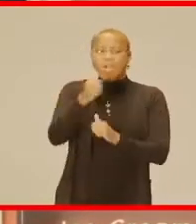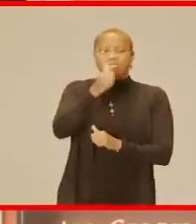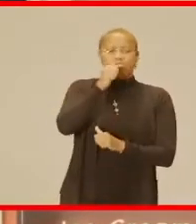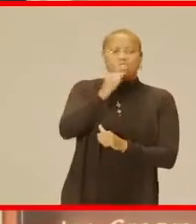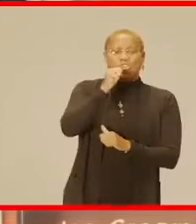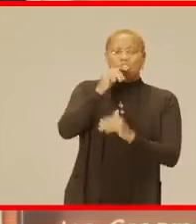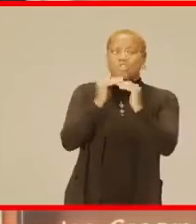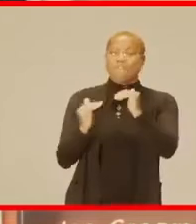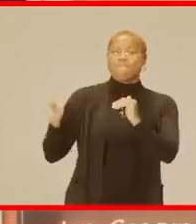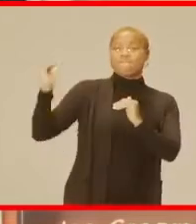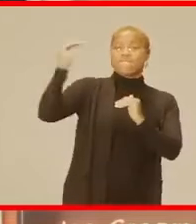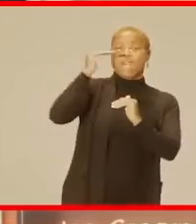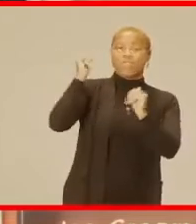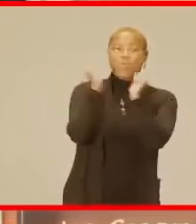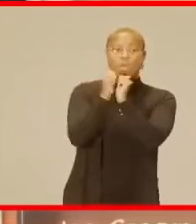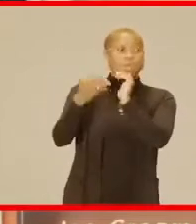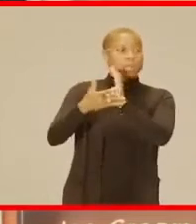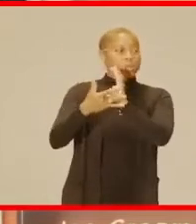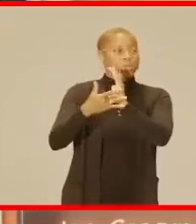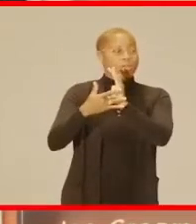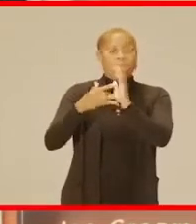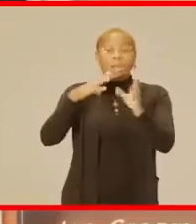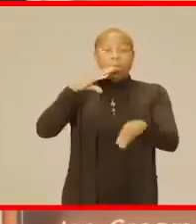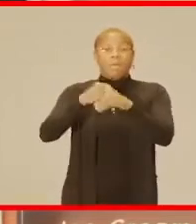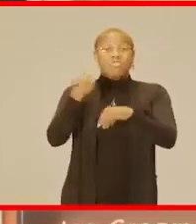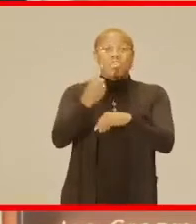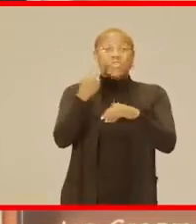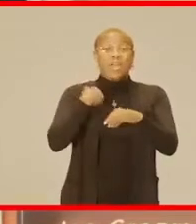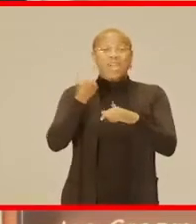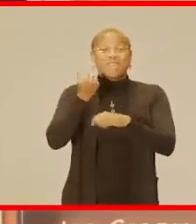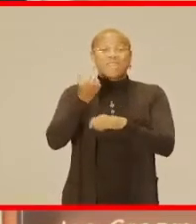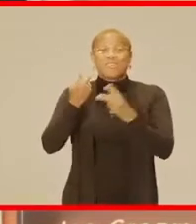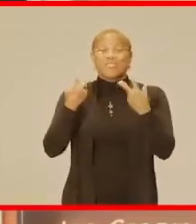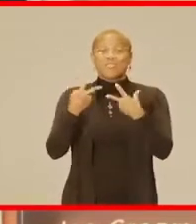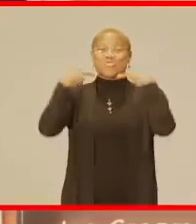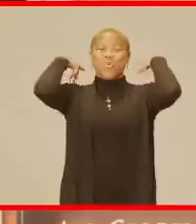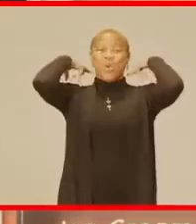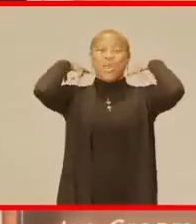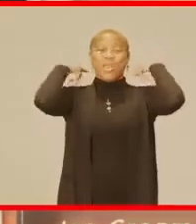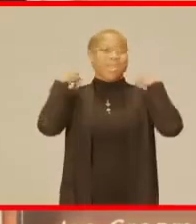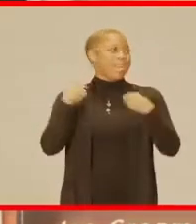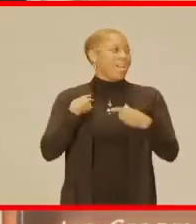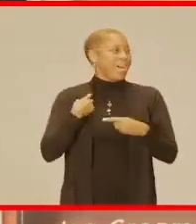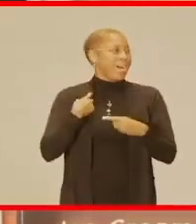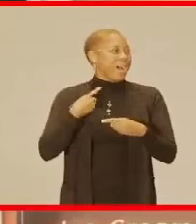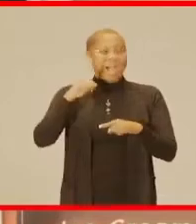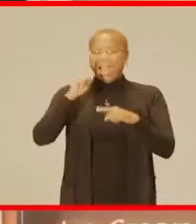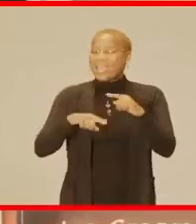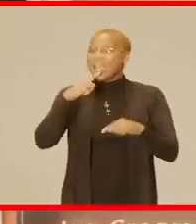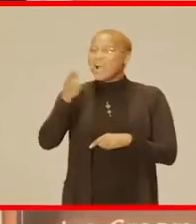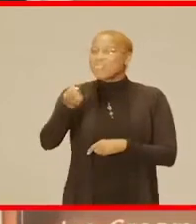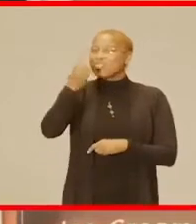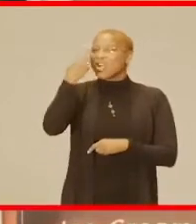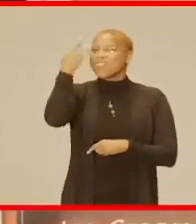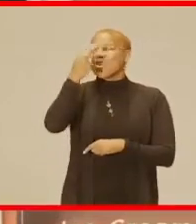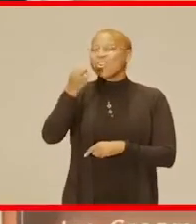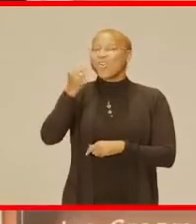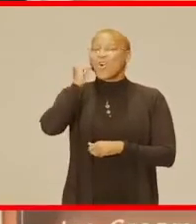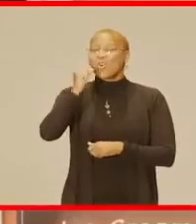technologically. And plus she always has short hair, in which I can't understand why all the girls have like long